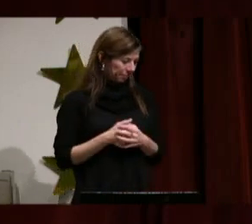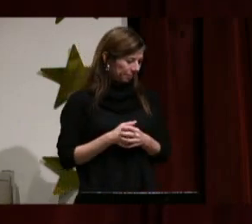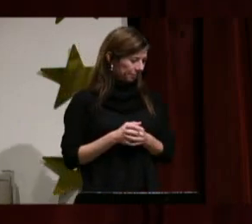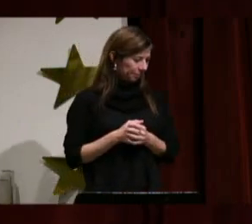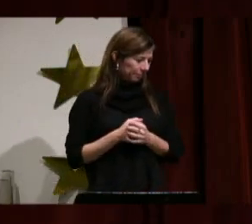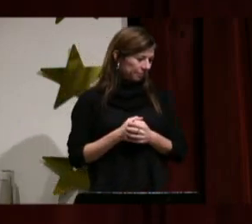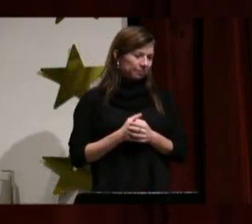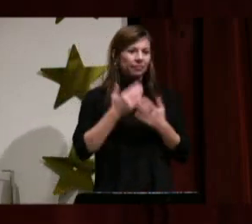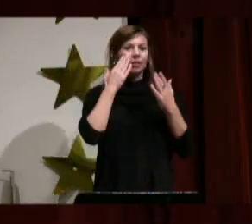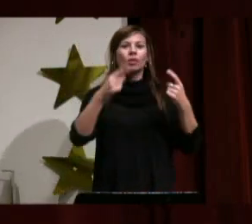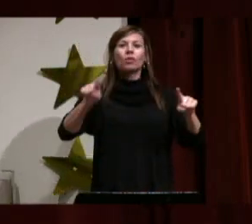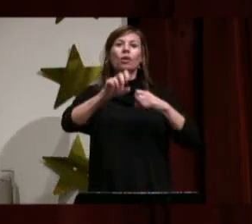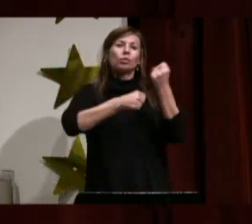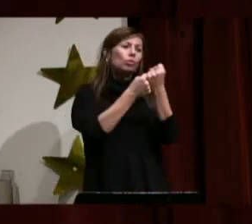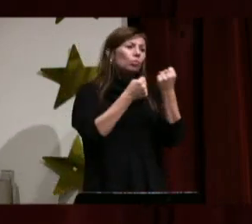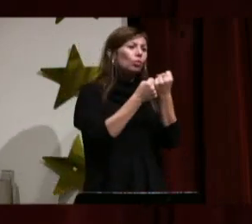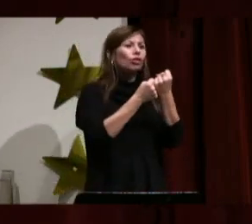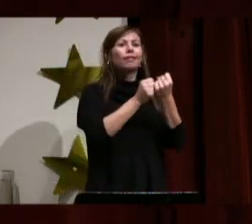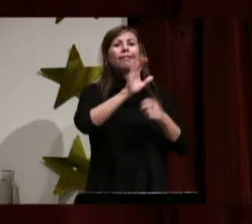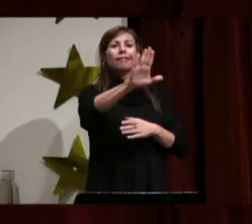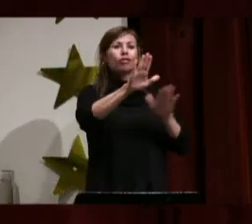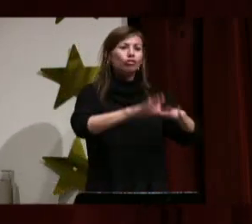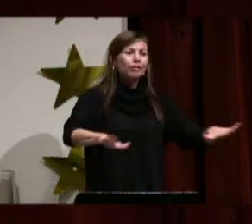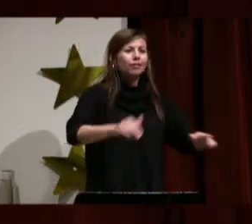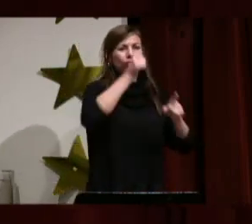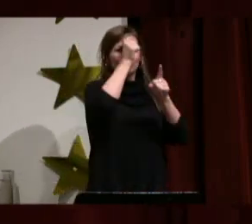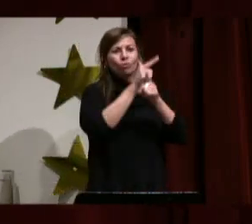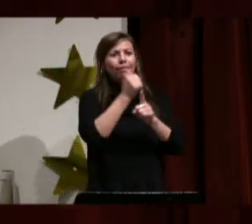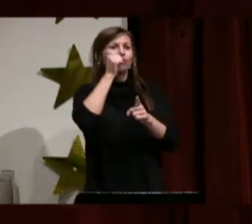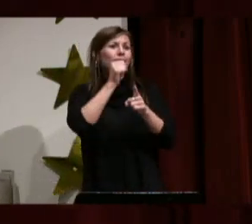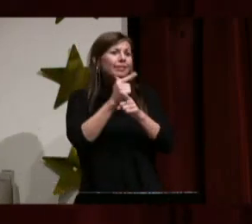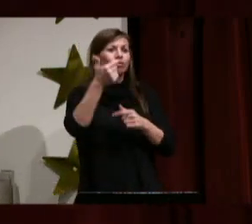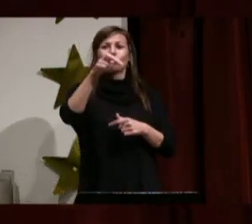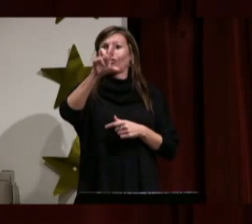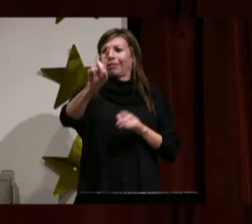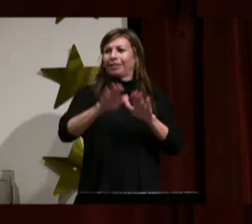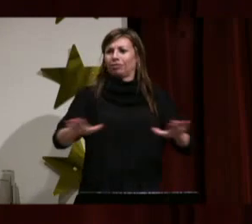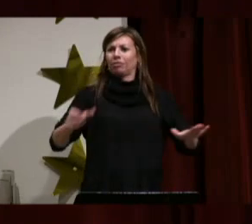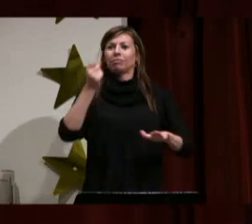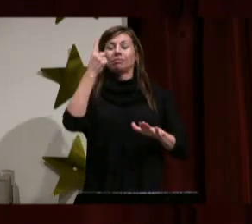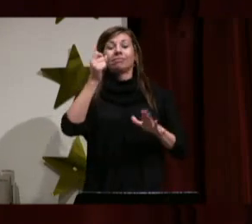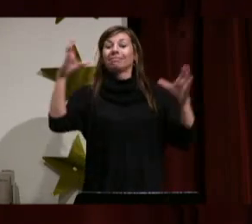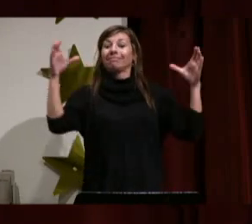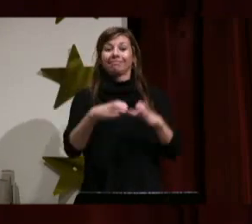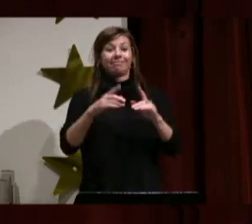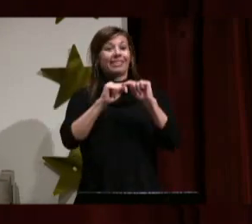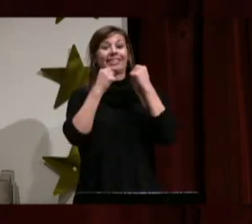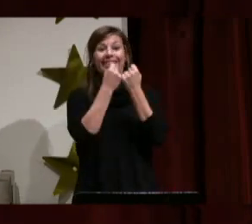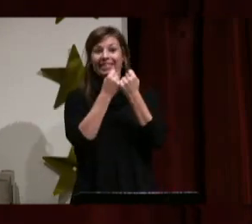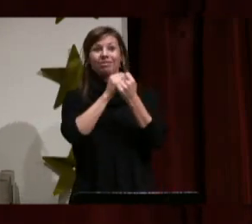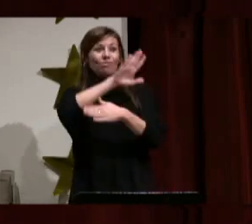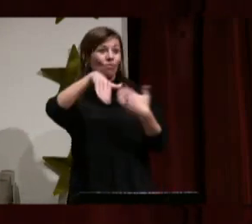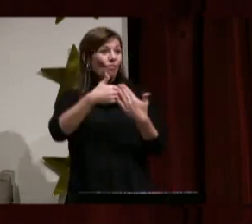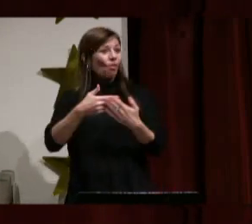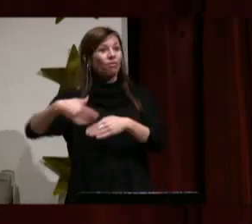are here in support of your children, your brothers, your sisters, your grandchildren. It takes a team effort, and